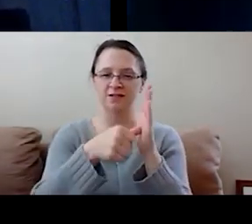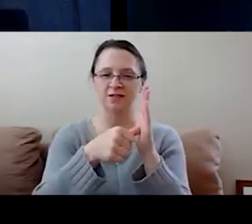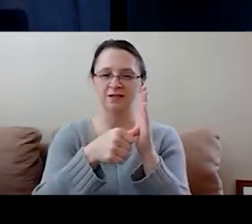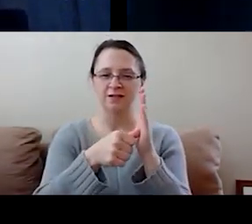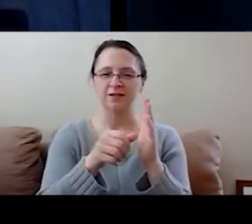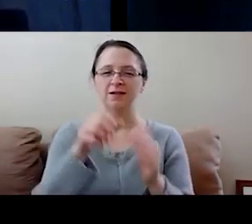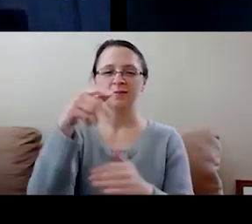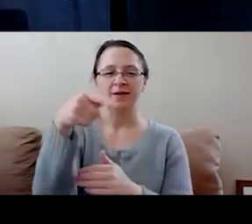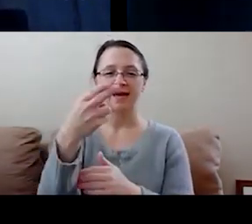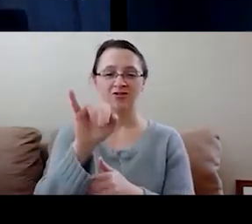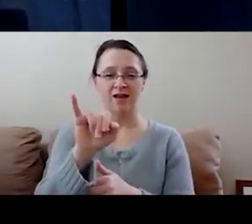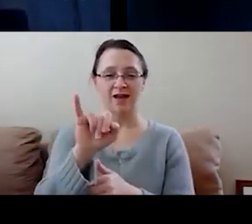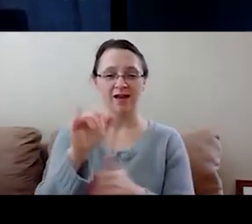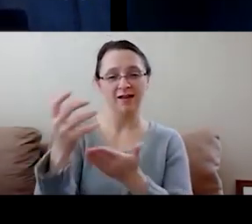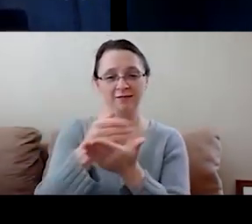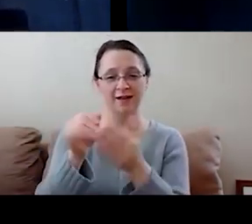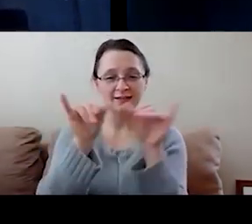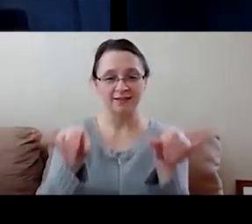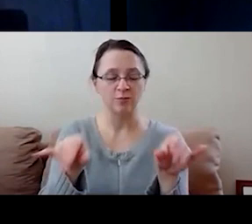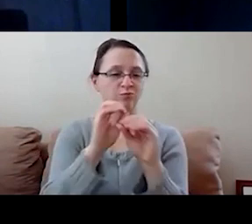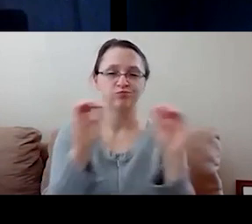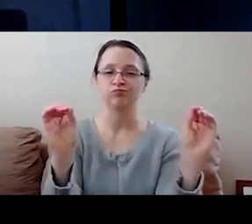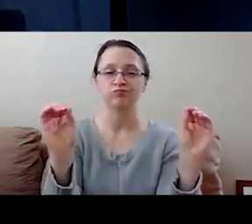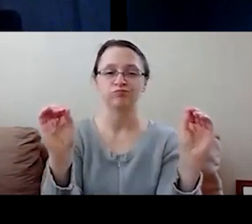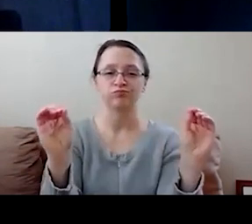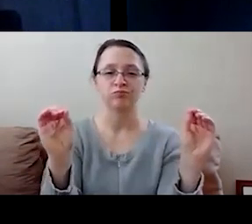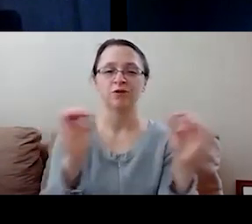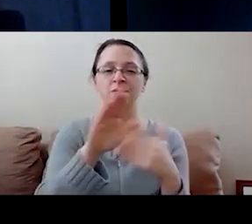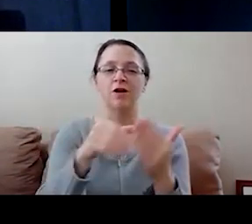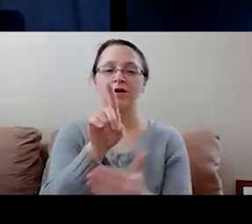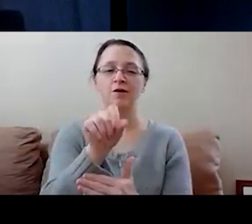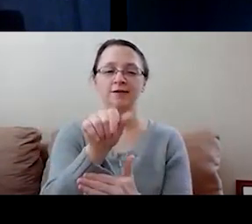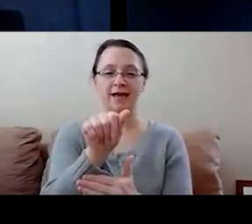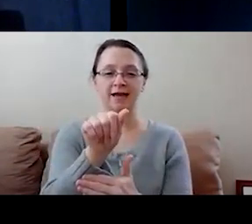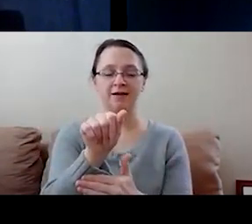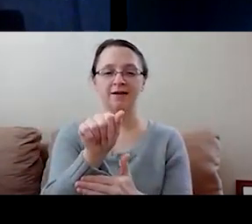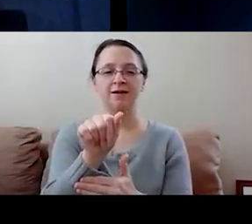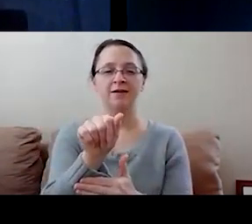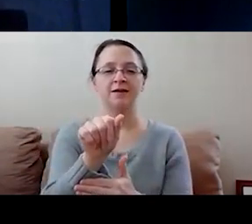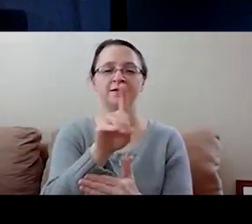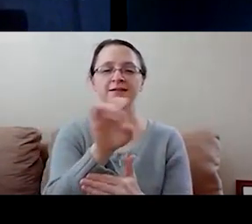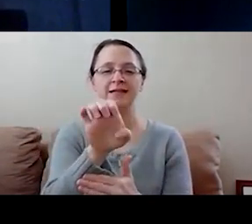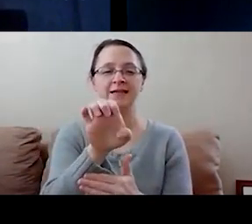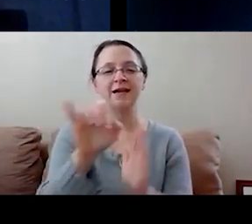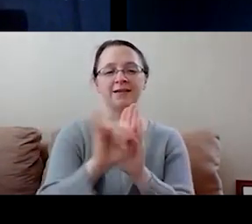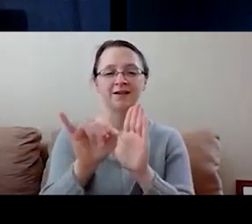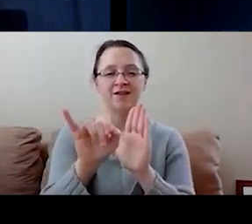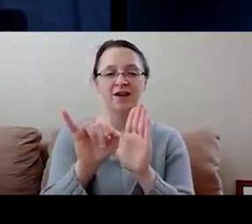any PHI in our system. So all the data is completely de-identified data.